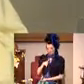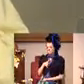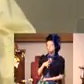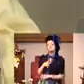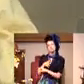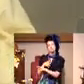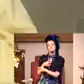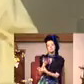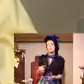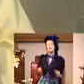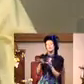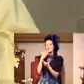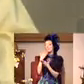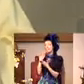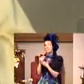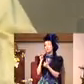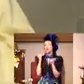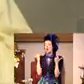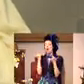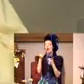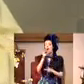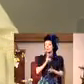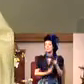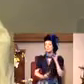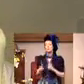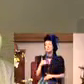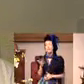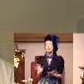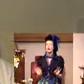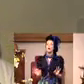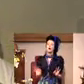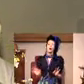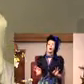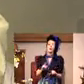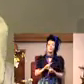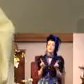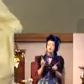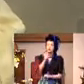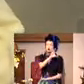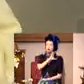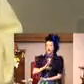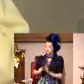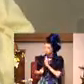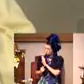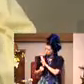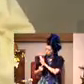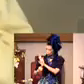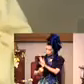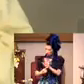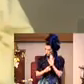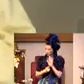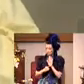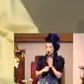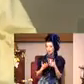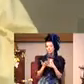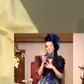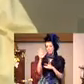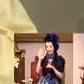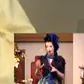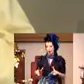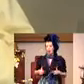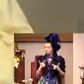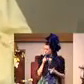you for all the people who felt like they were nothing in the beginning, that Christ showed them and demonstrated in their lives that they